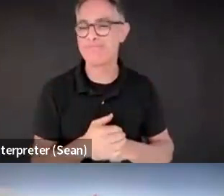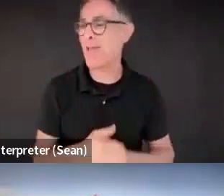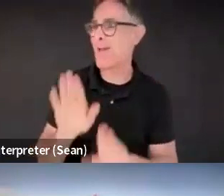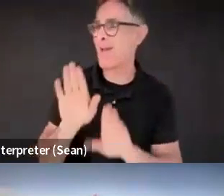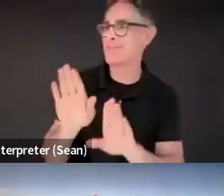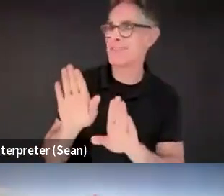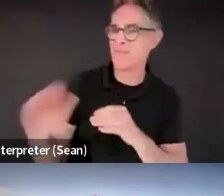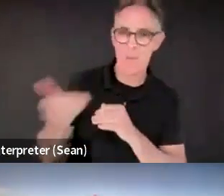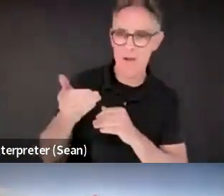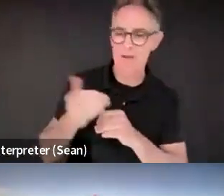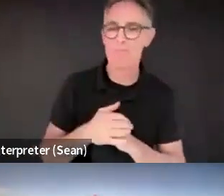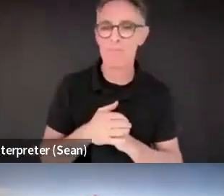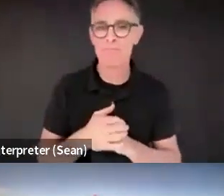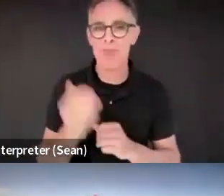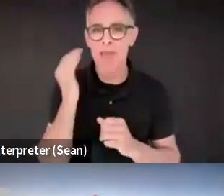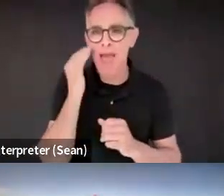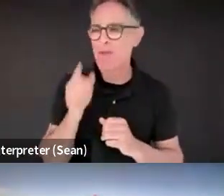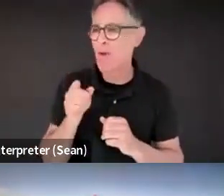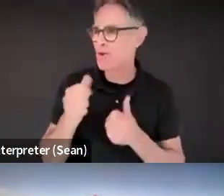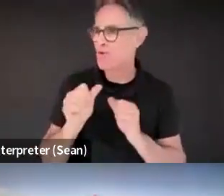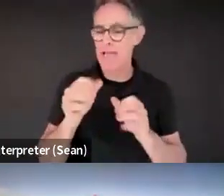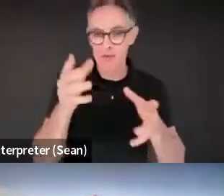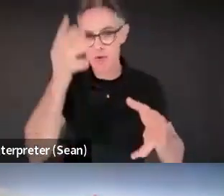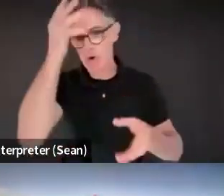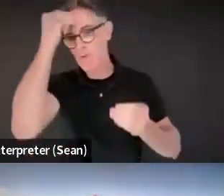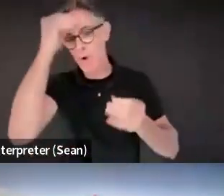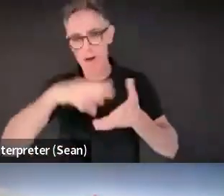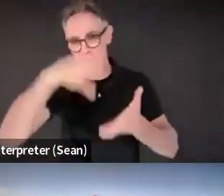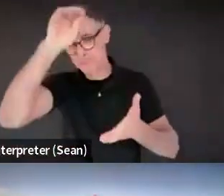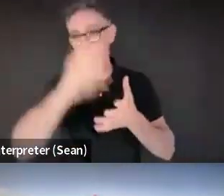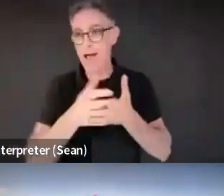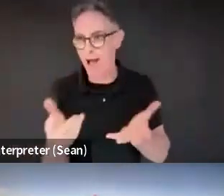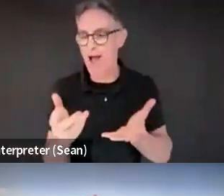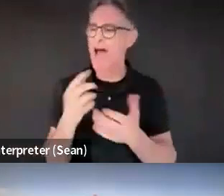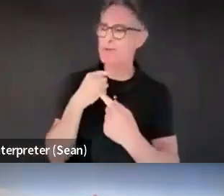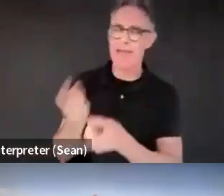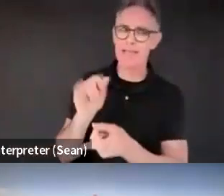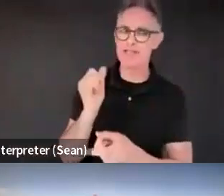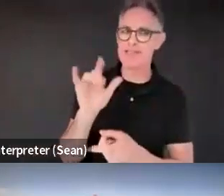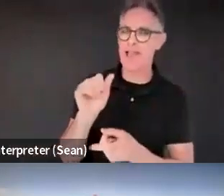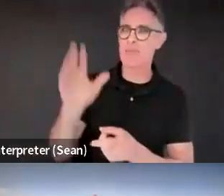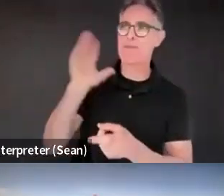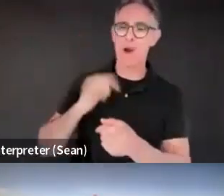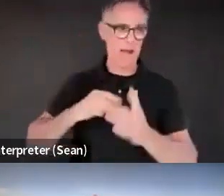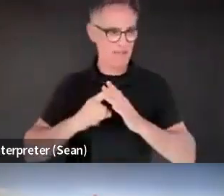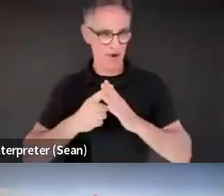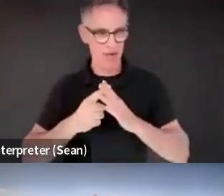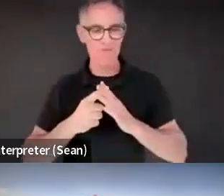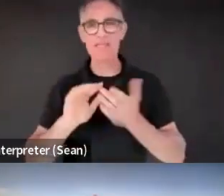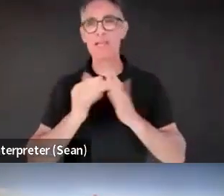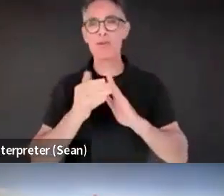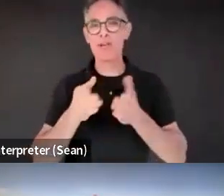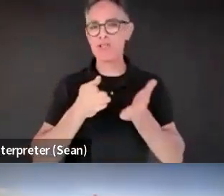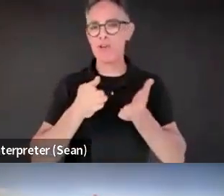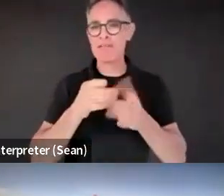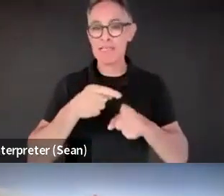Excellent. Welcome. I know you're trying to absorb a lot. I was sharing with Jessica when I was started off as a community services specialist. It